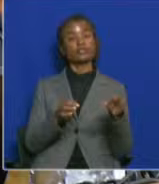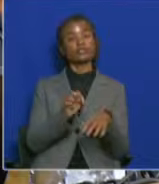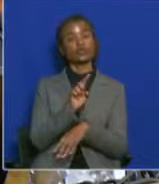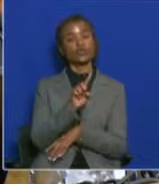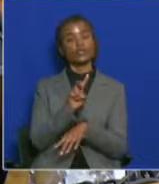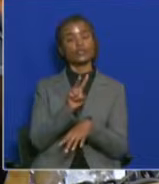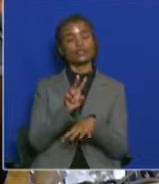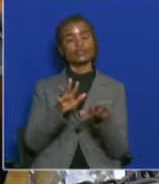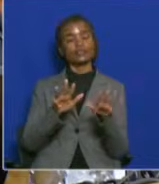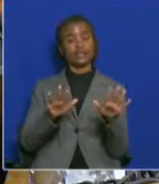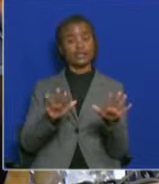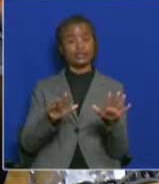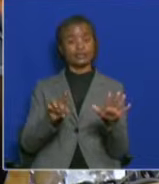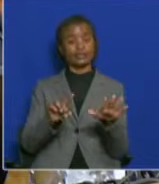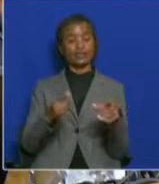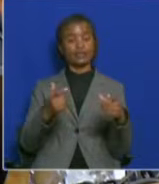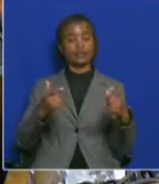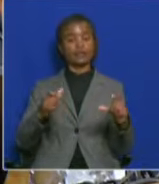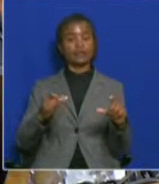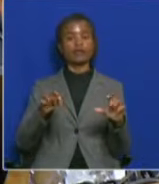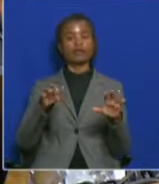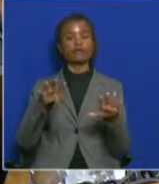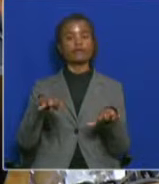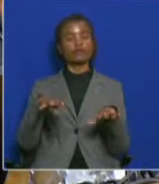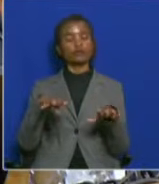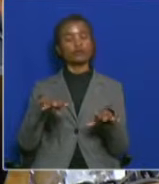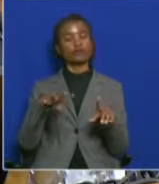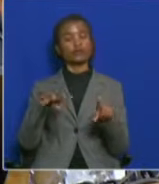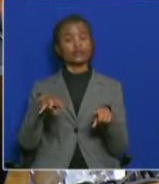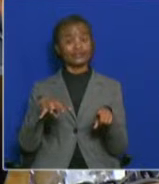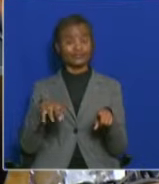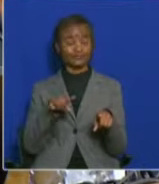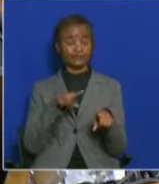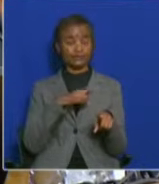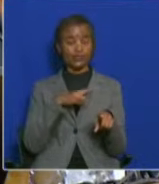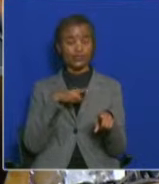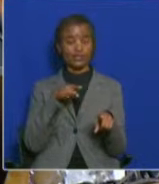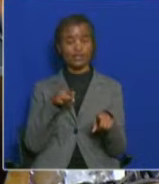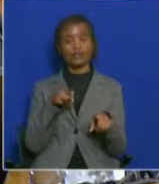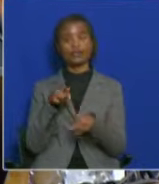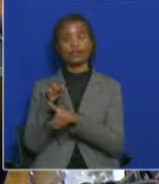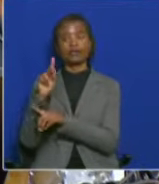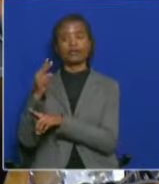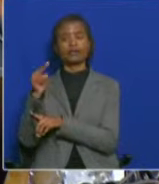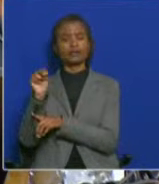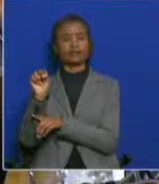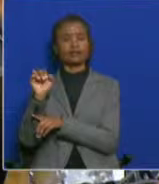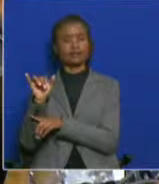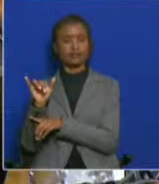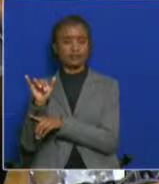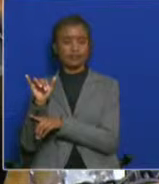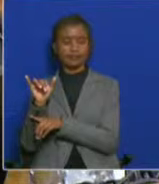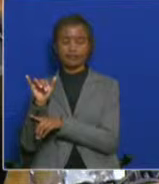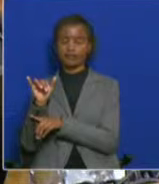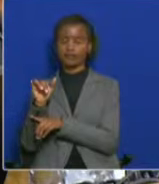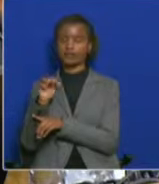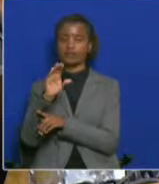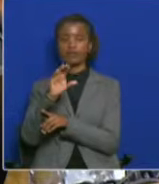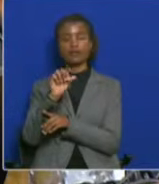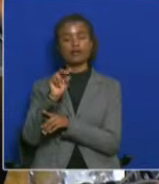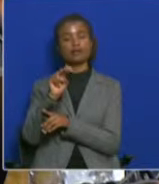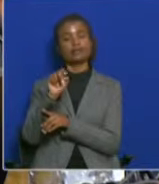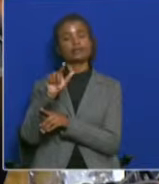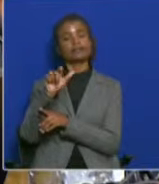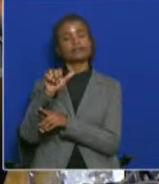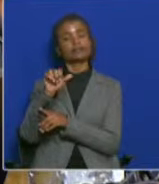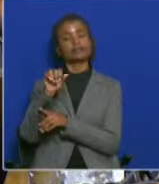there have been consistent allegations that Connie Links is engaged in illegal tobacco trading. Maybe, sorry,